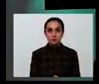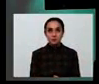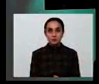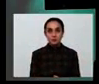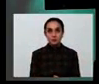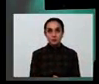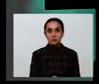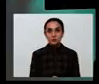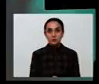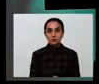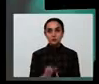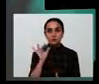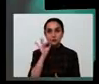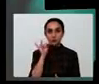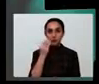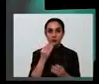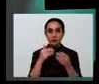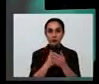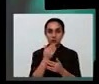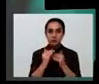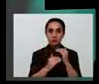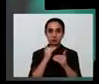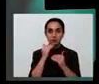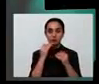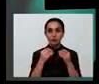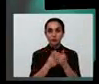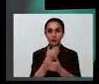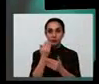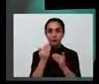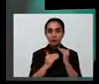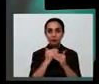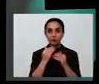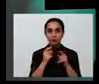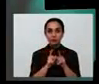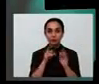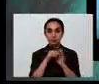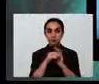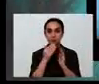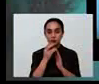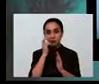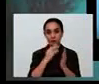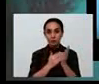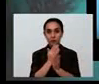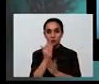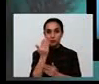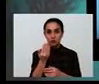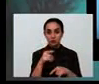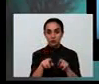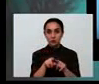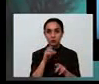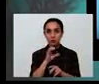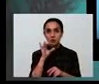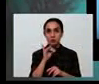birgalikda mamlakat tarixida yangi bosqichga, yangi pallaga chiqishda bu siyosiy jarayonlarda